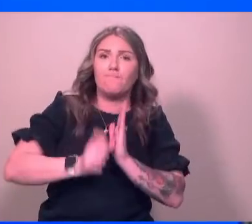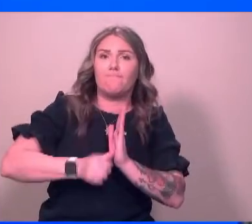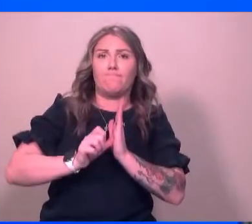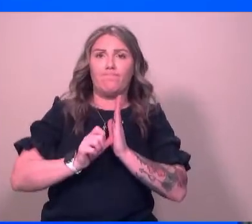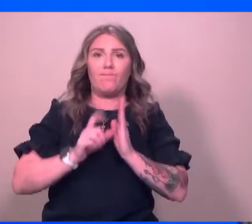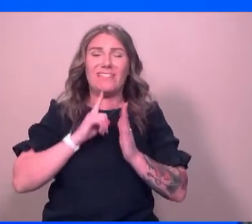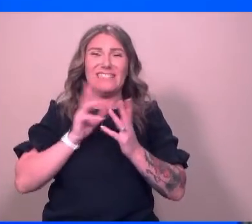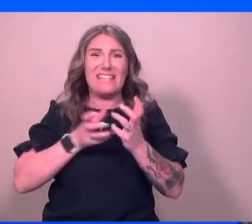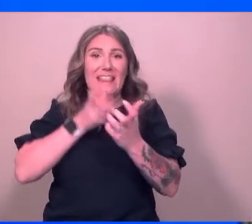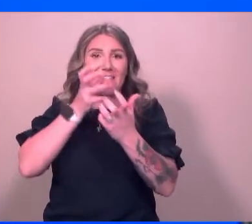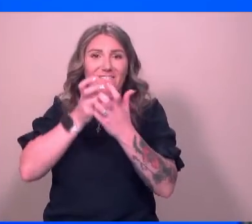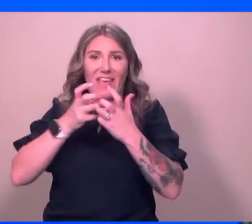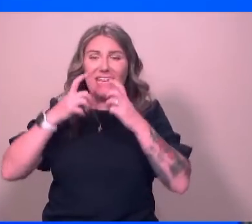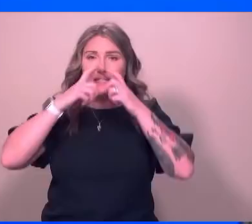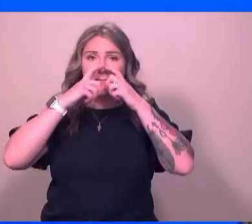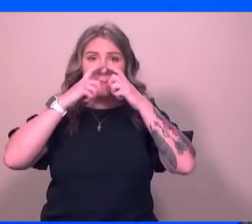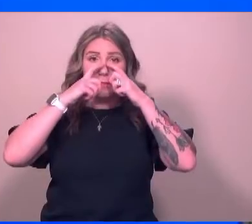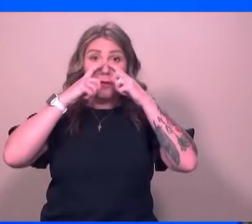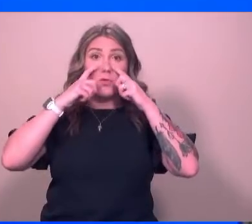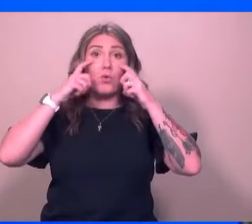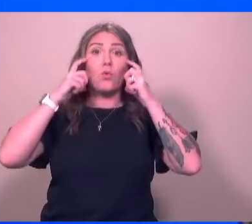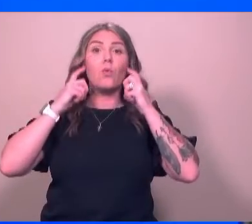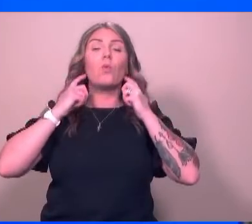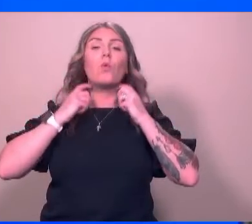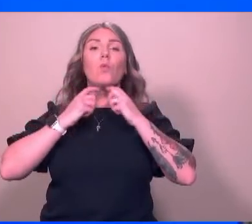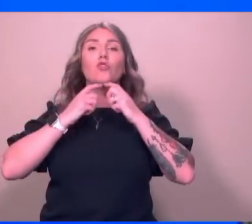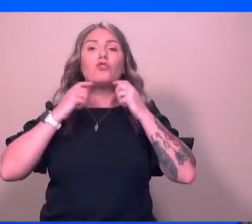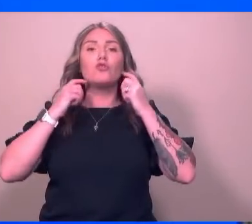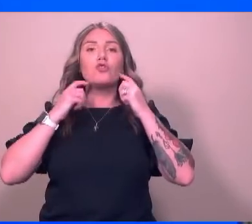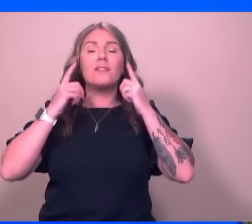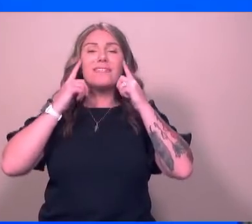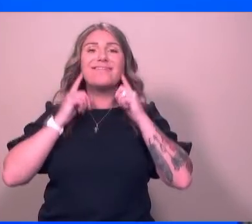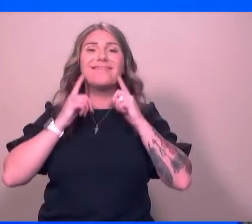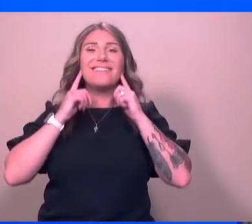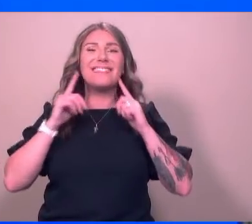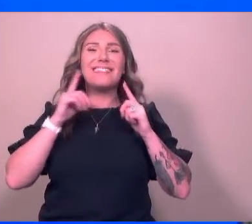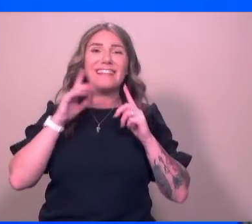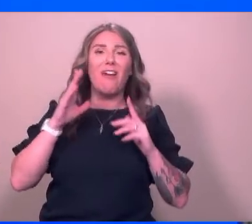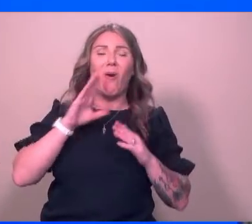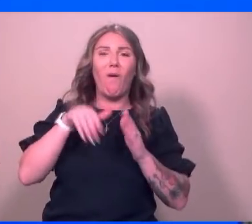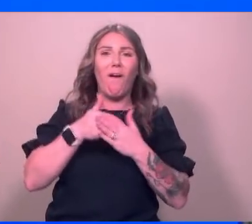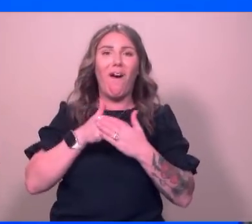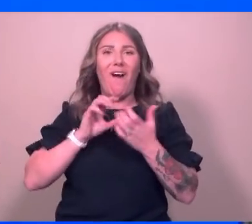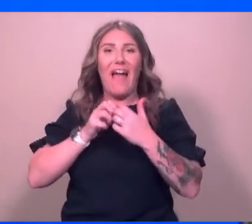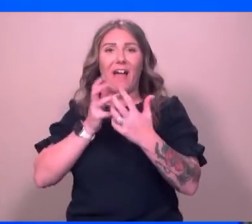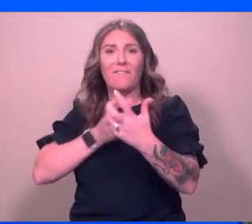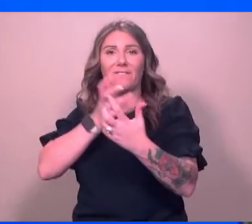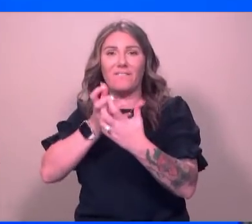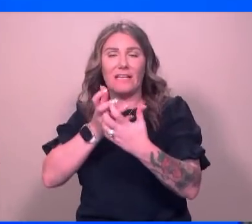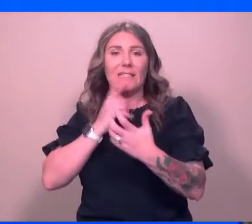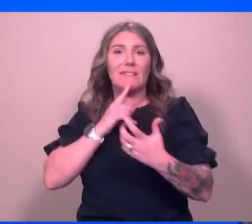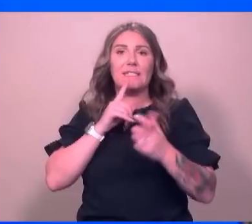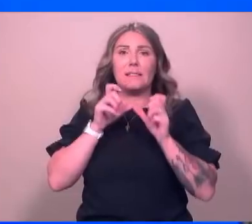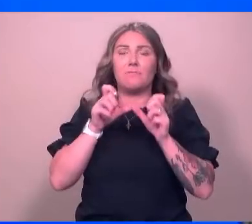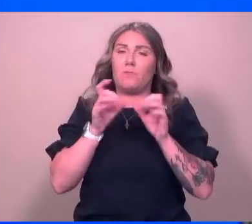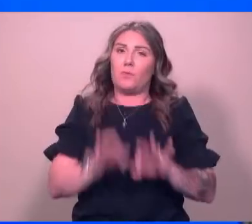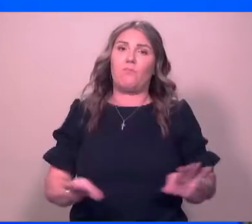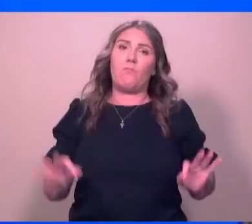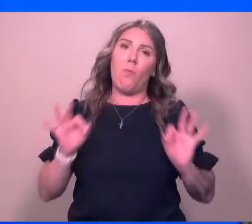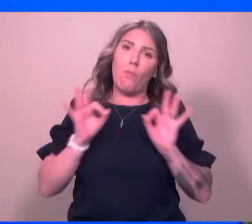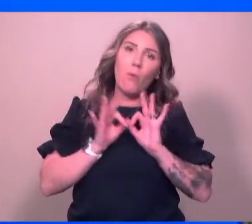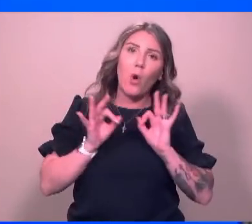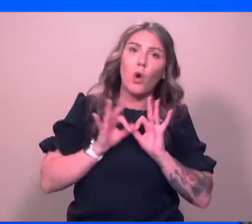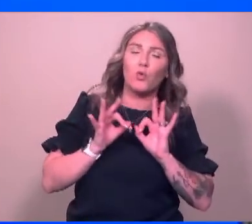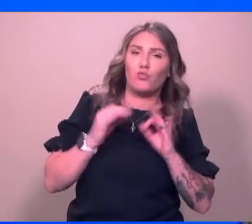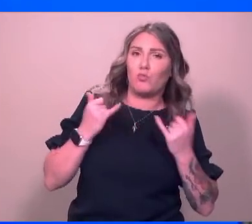the fit around the nose, the chin, the sides of the face and the mouth that continues to be important. So right now there